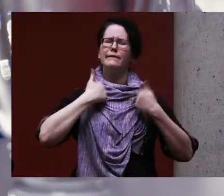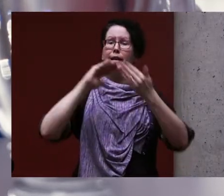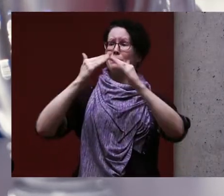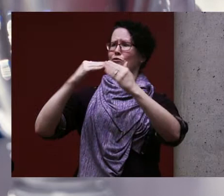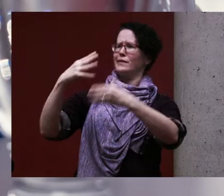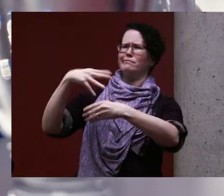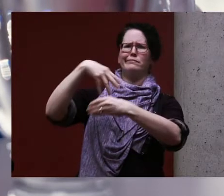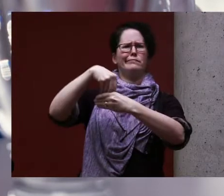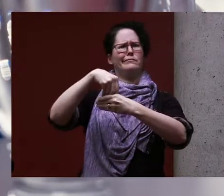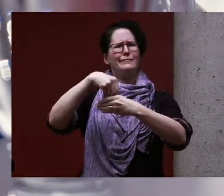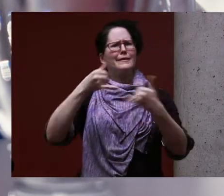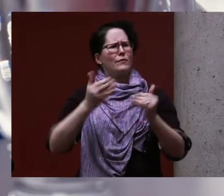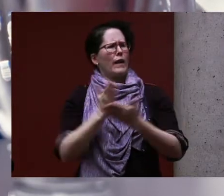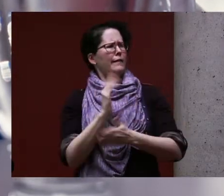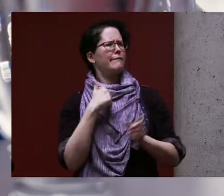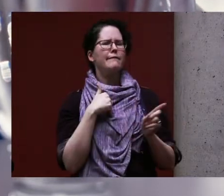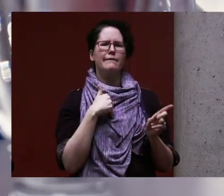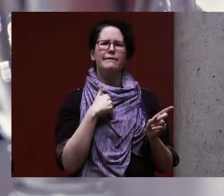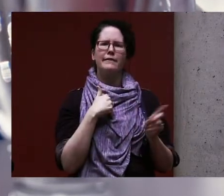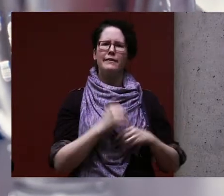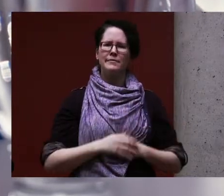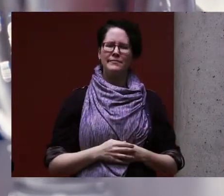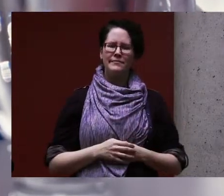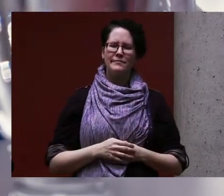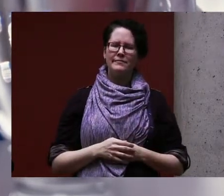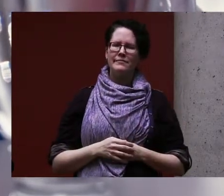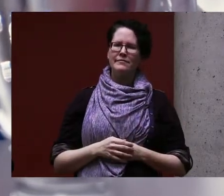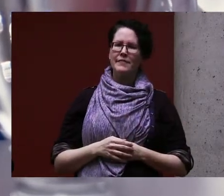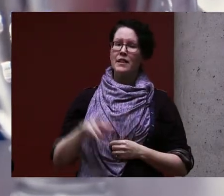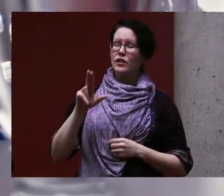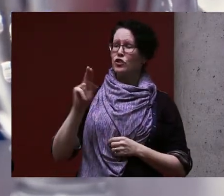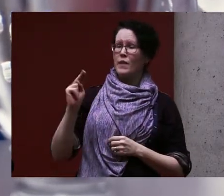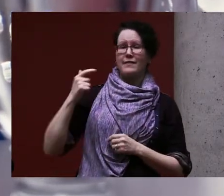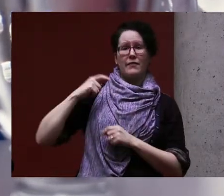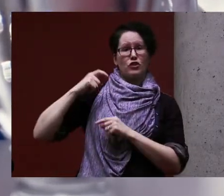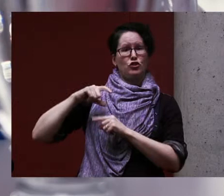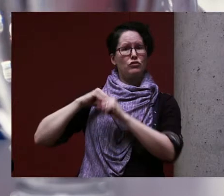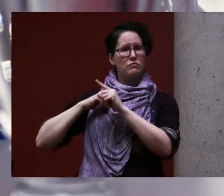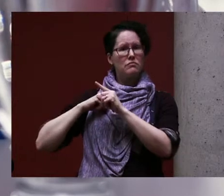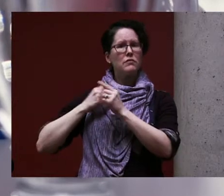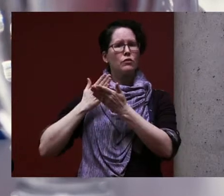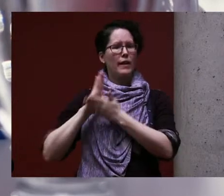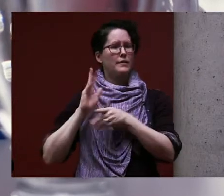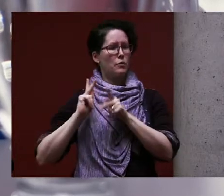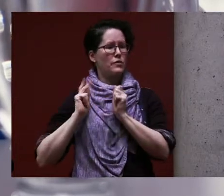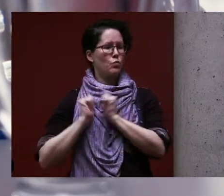her community. The United Nations Convention on the Rights of Persons with